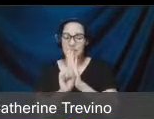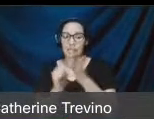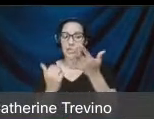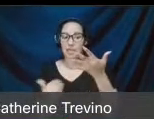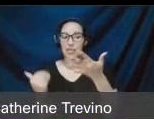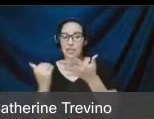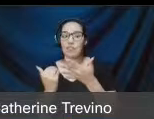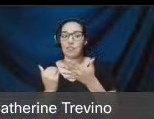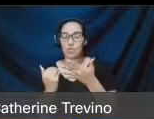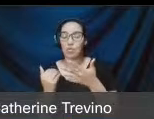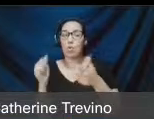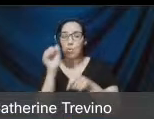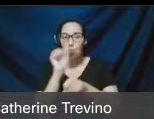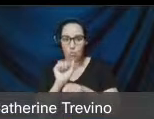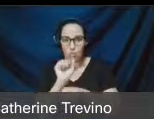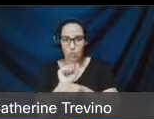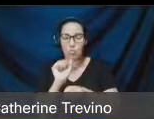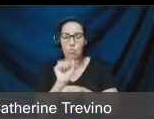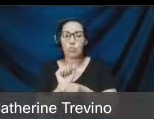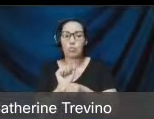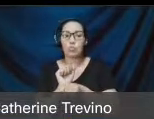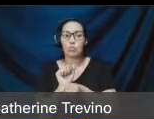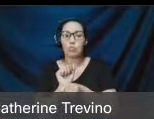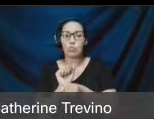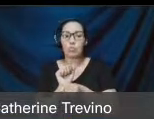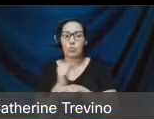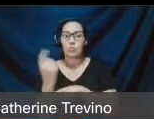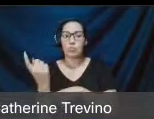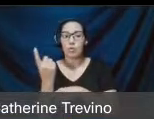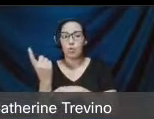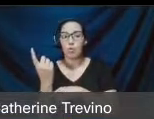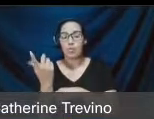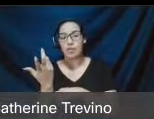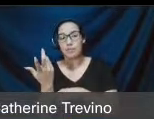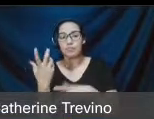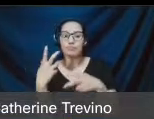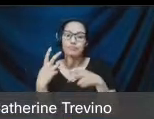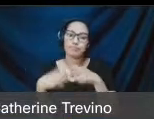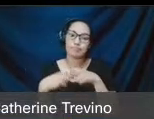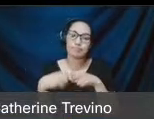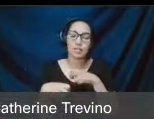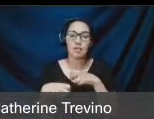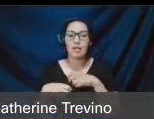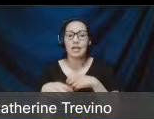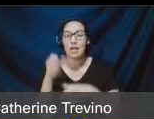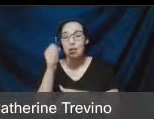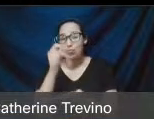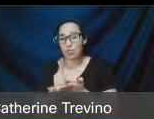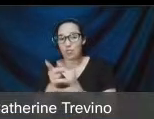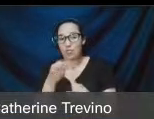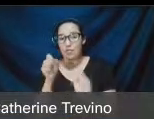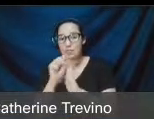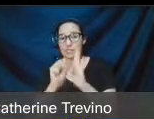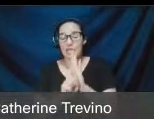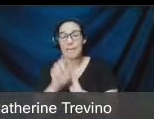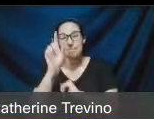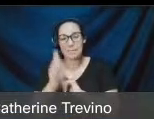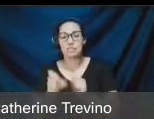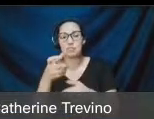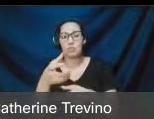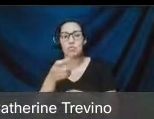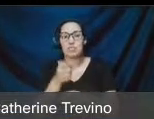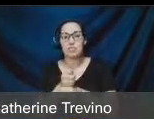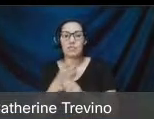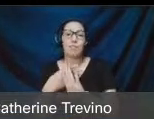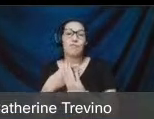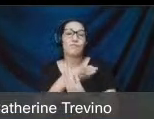being worked on. The only caveat is that this approval from the state must be received before the